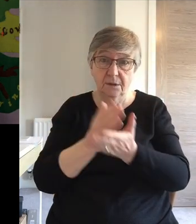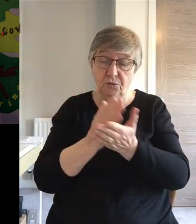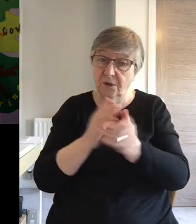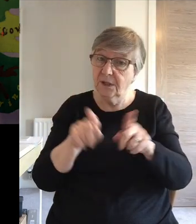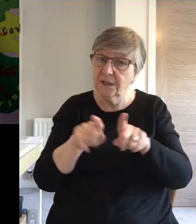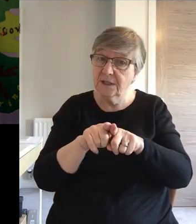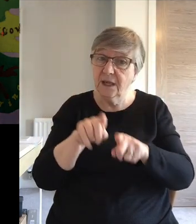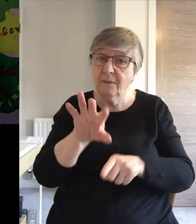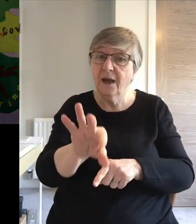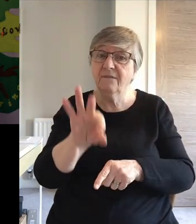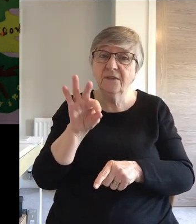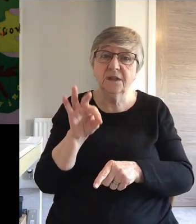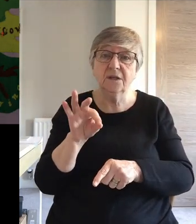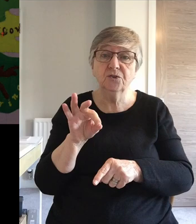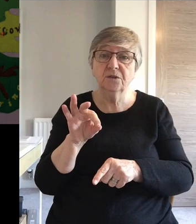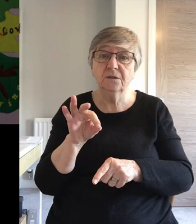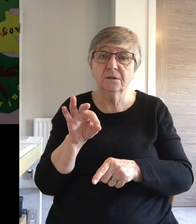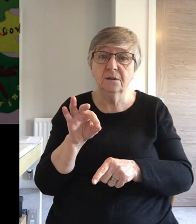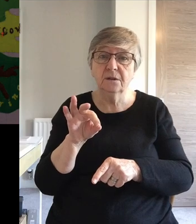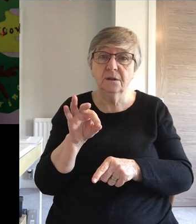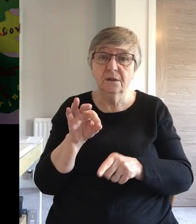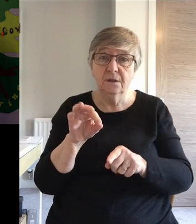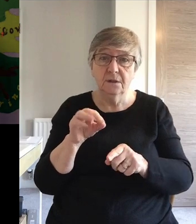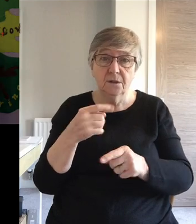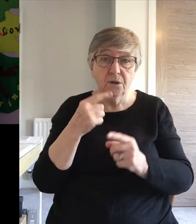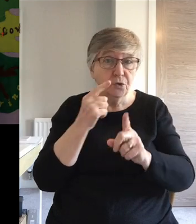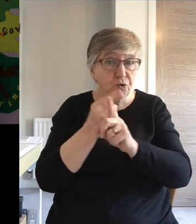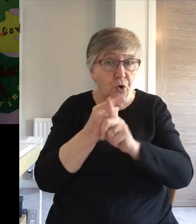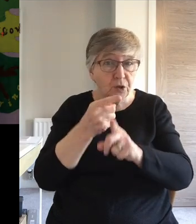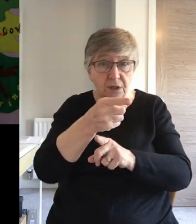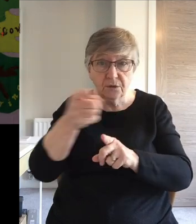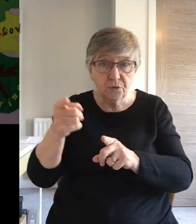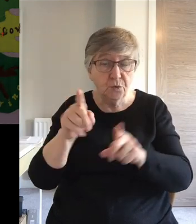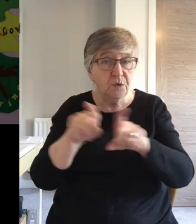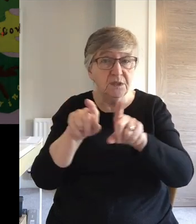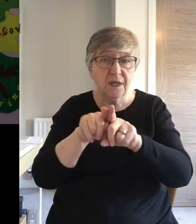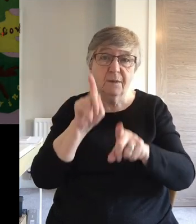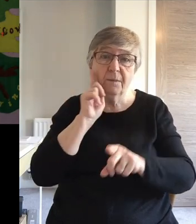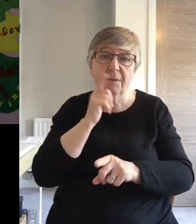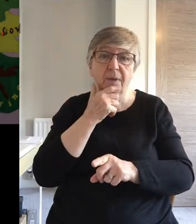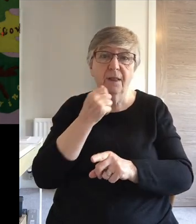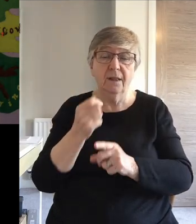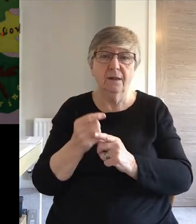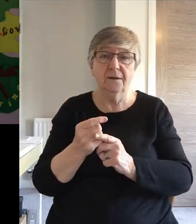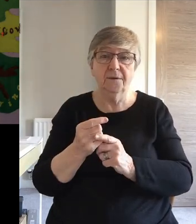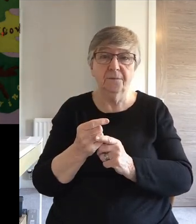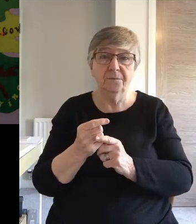Significantly, it's the same invitation that she gives, and indeed it's addressed to the same people.